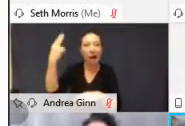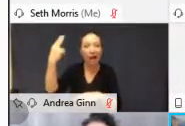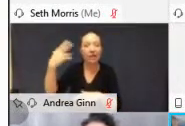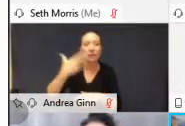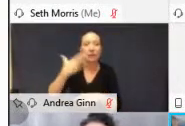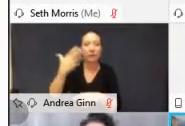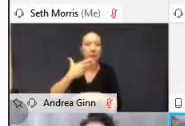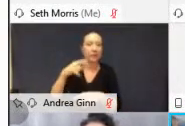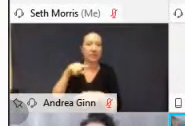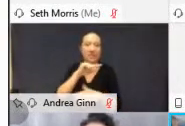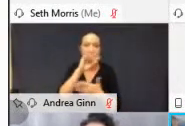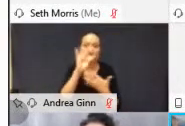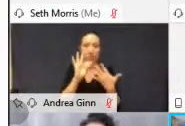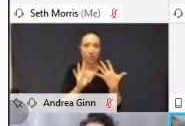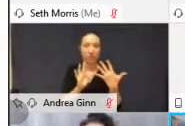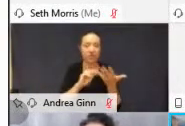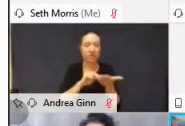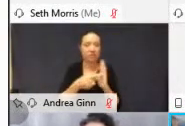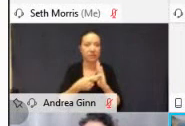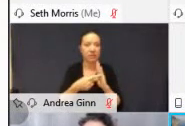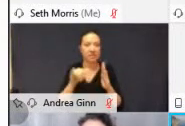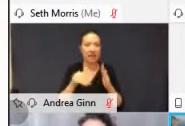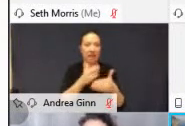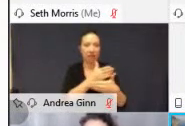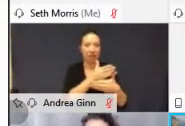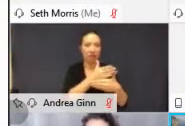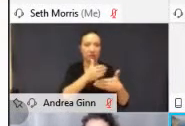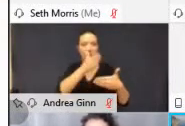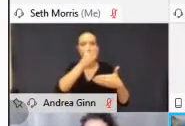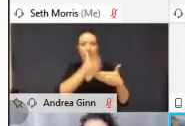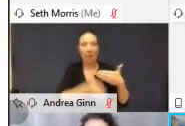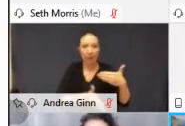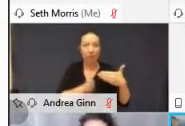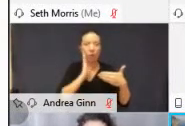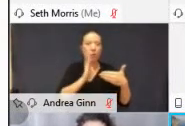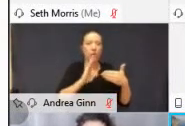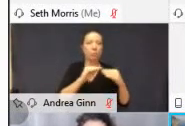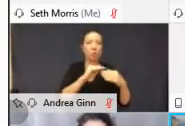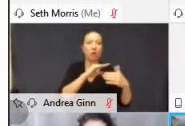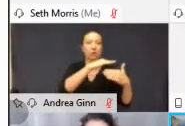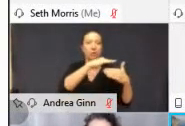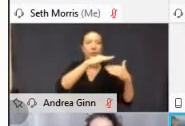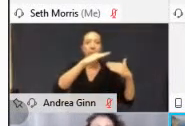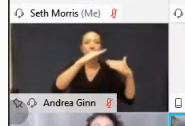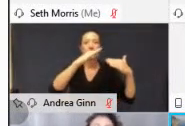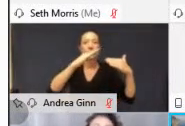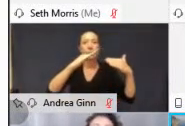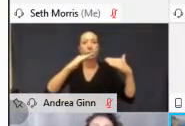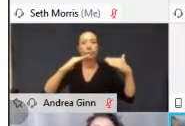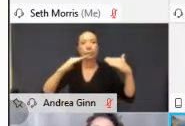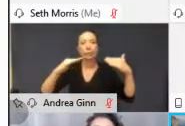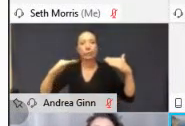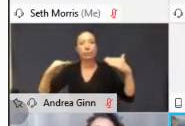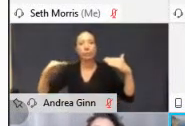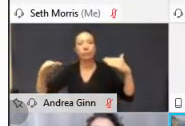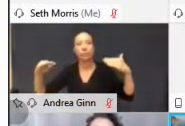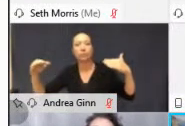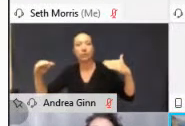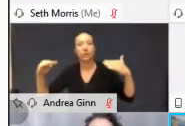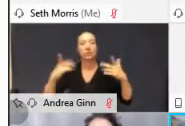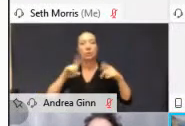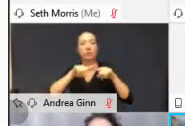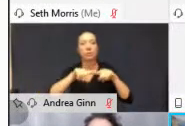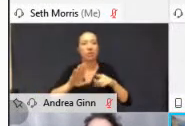options, we would be making that cliff into more of a ramp for New Mexicans. So that way, based on their